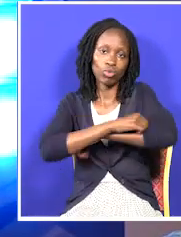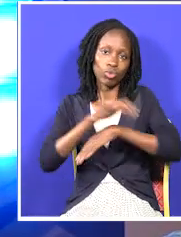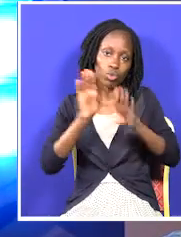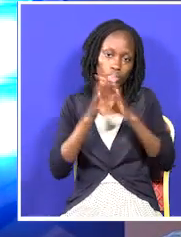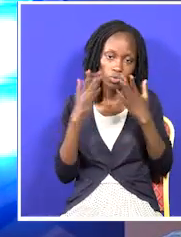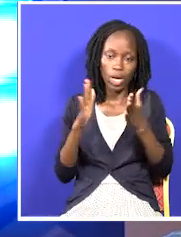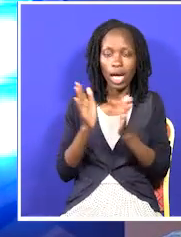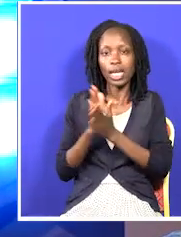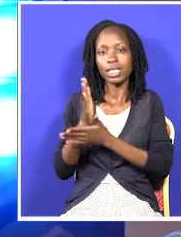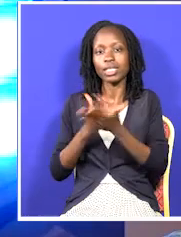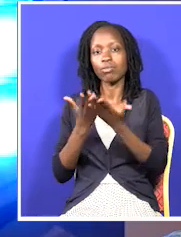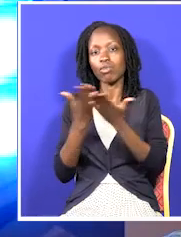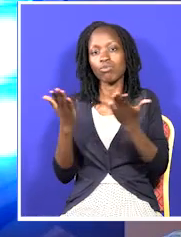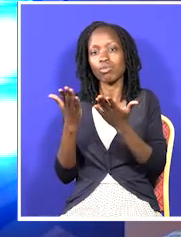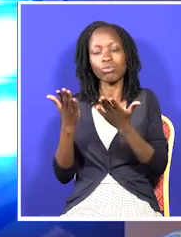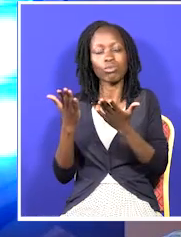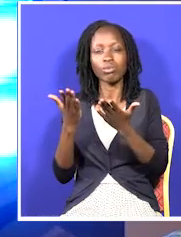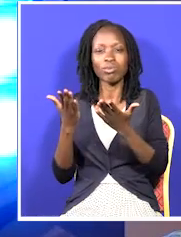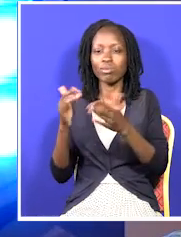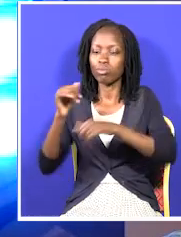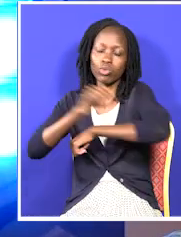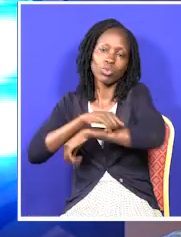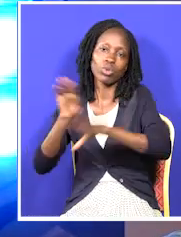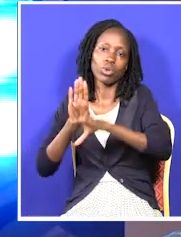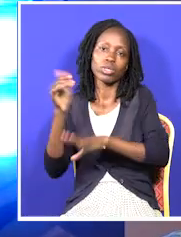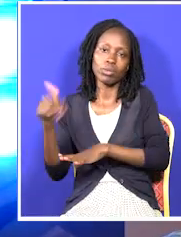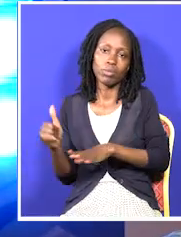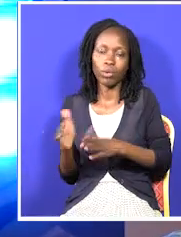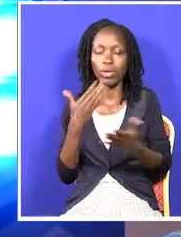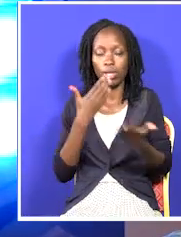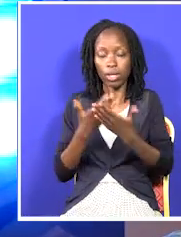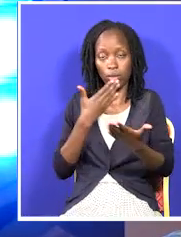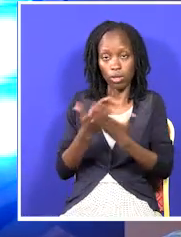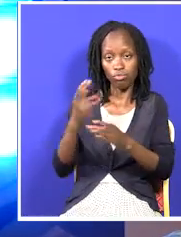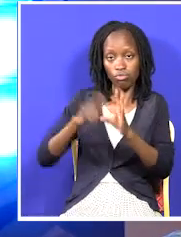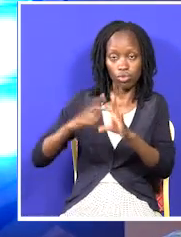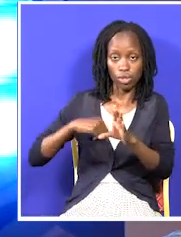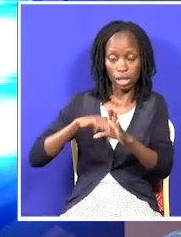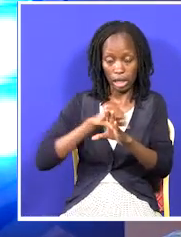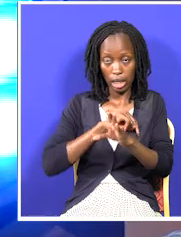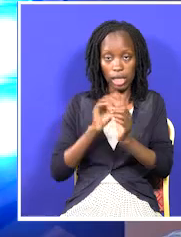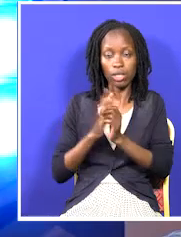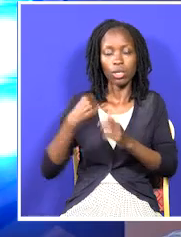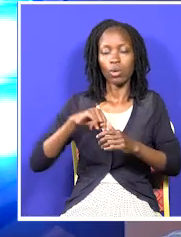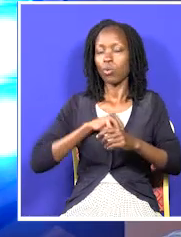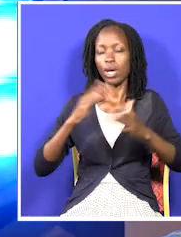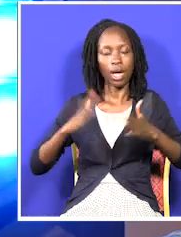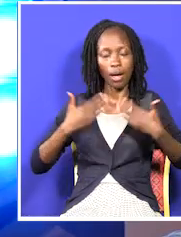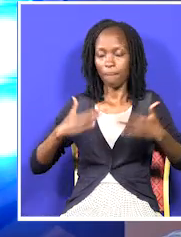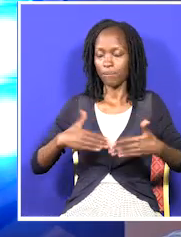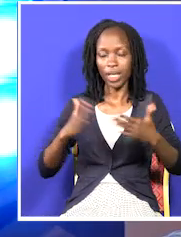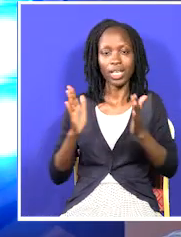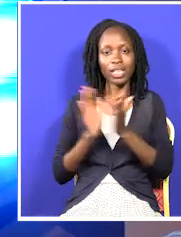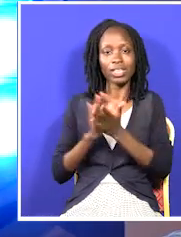and some of you are still in school. And thank you very much this morning for joining us. We are so, so excited